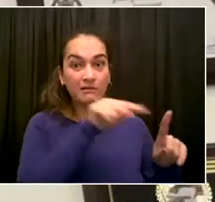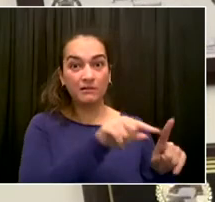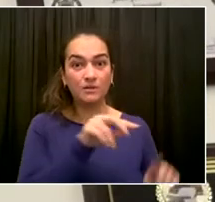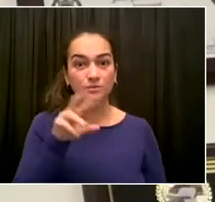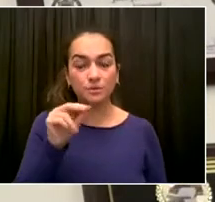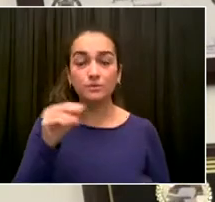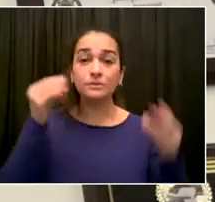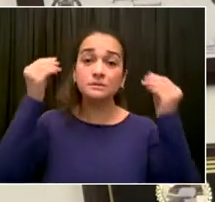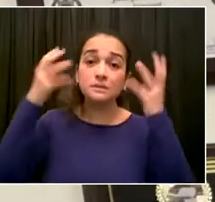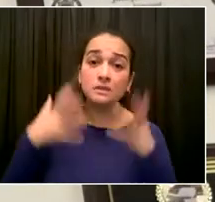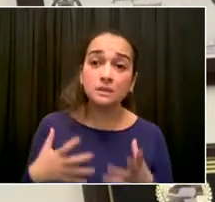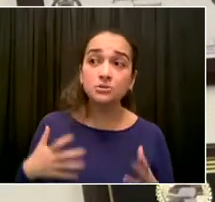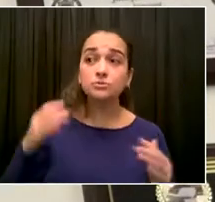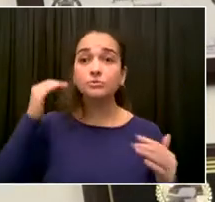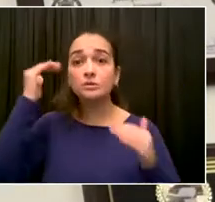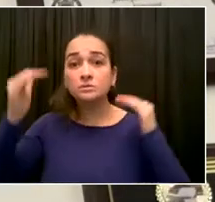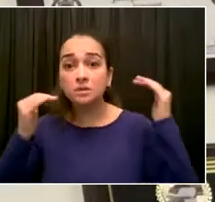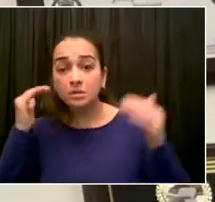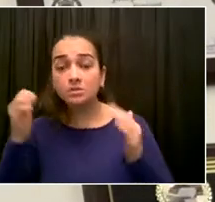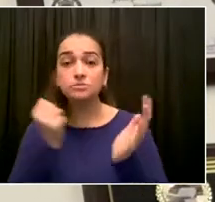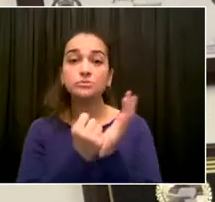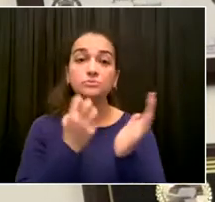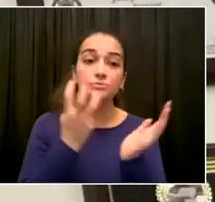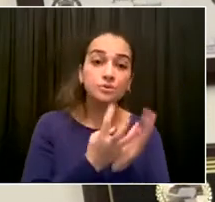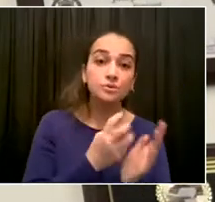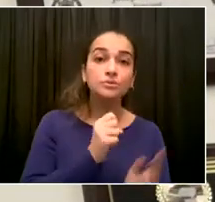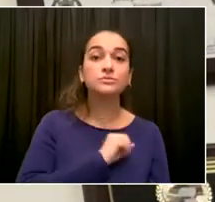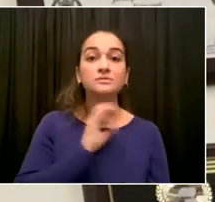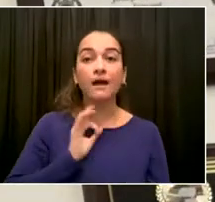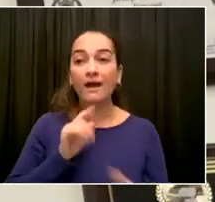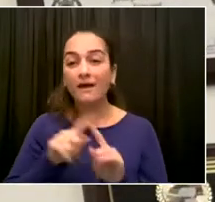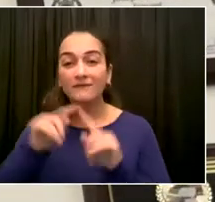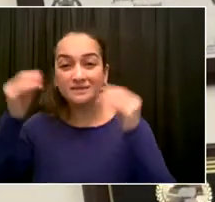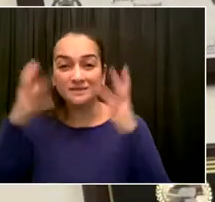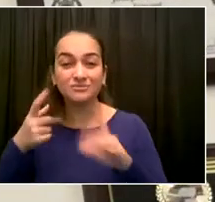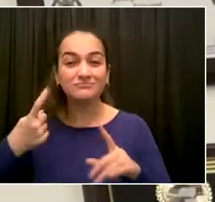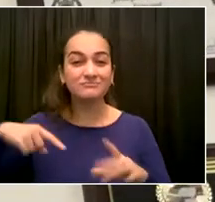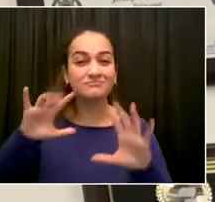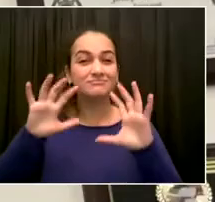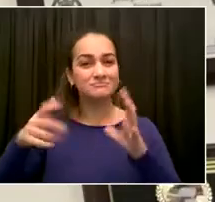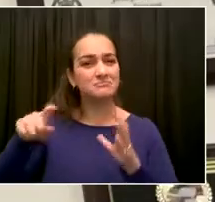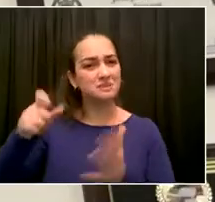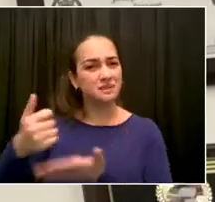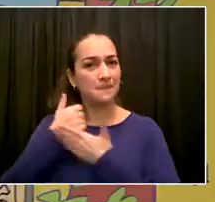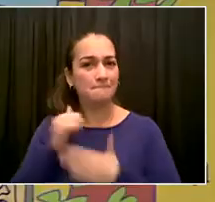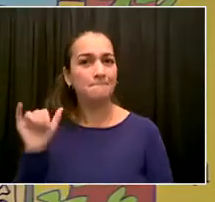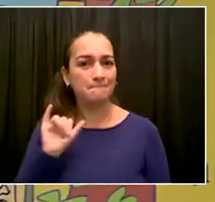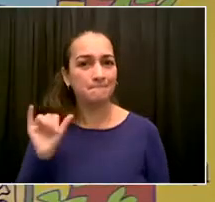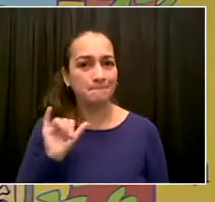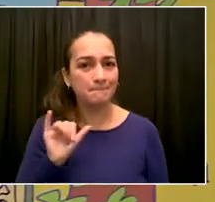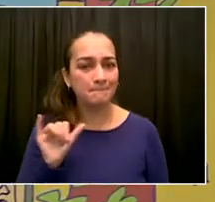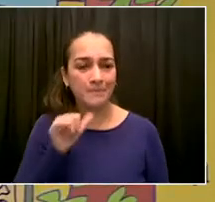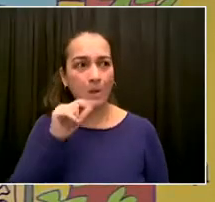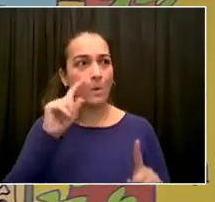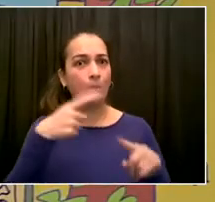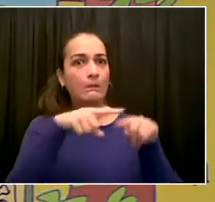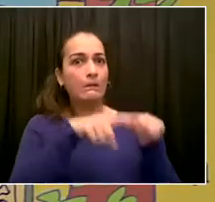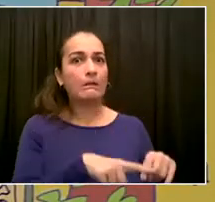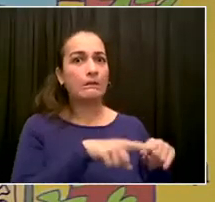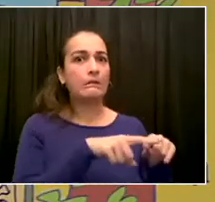make sure that we're wrapping our schools with the social emotional supports that are needed as well. Amen. Marsha, go ahead.